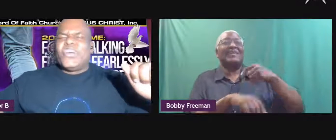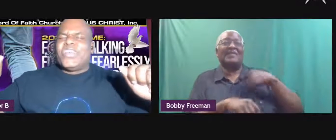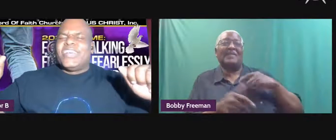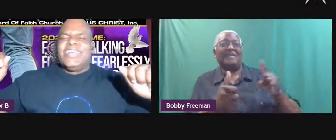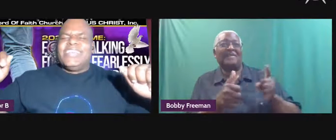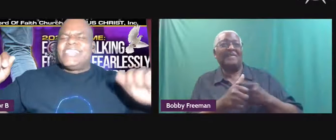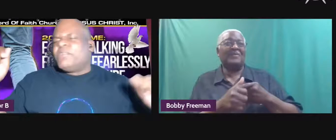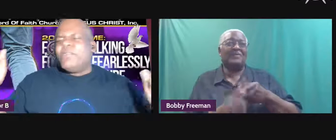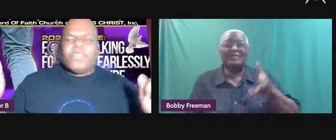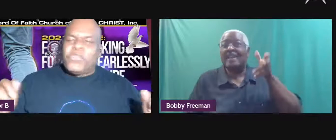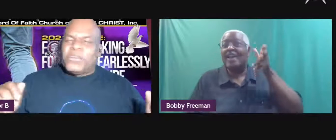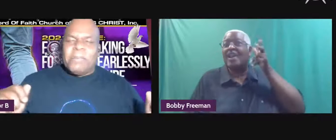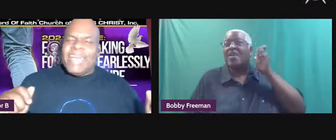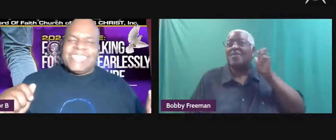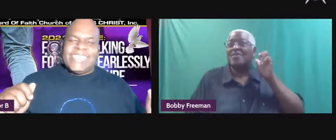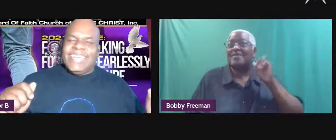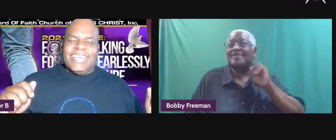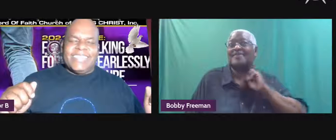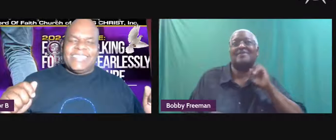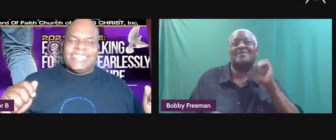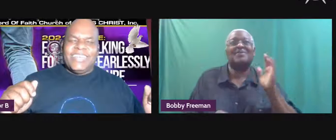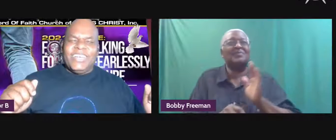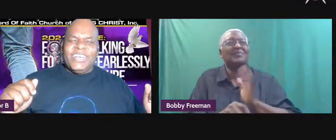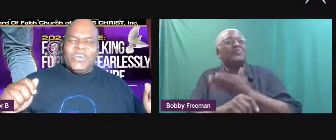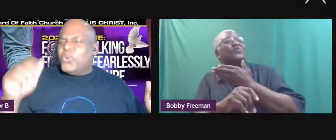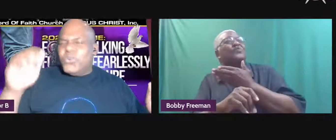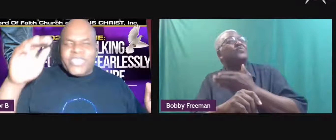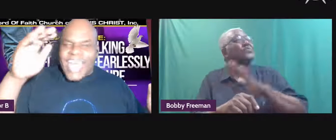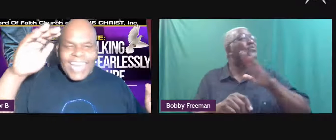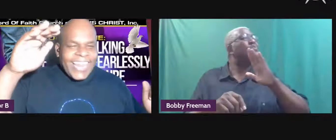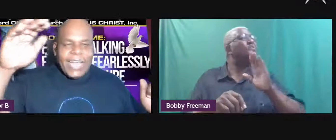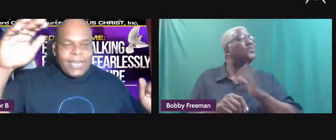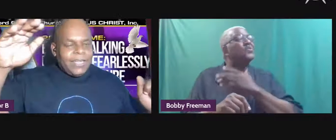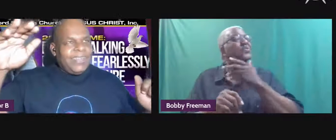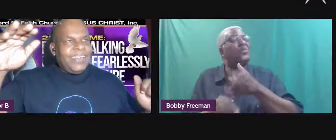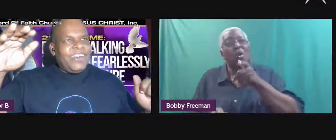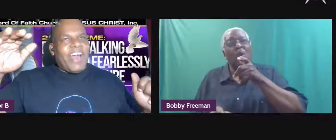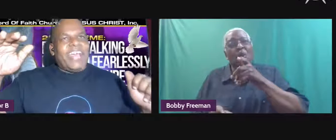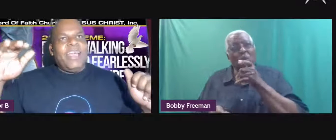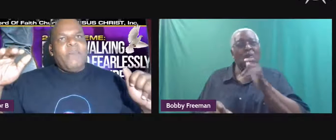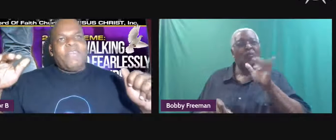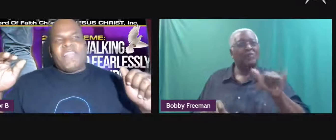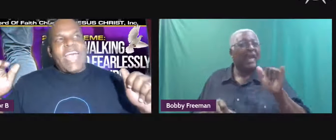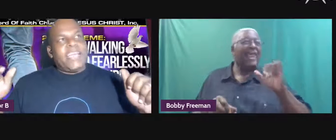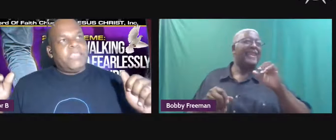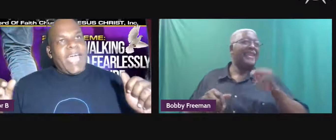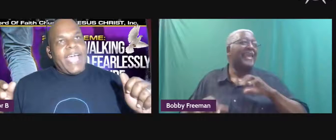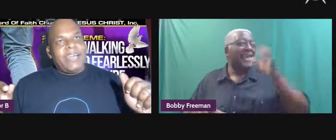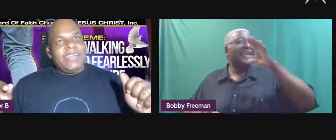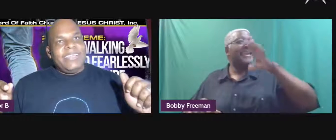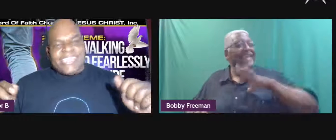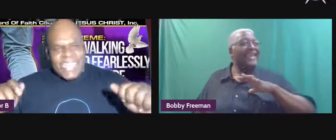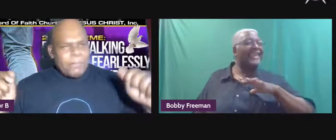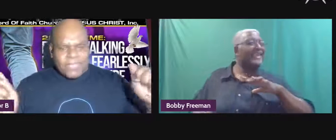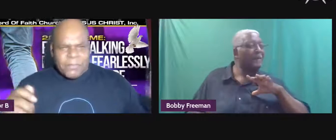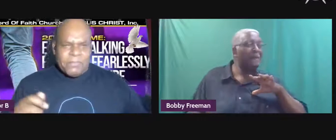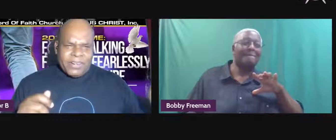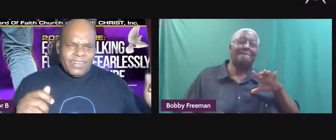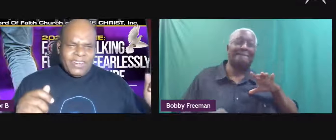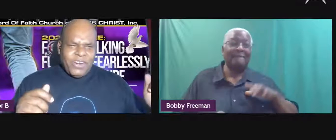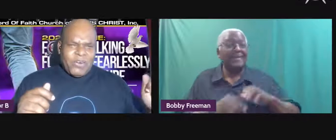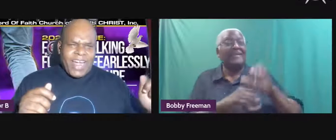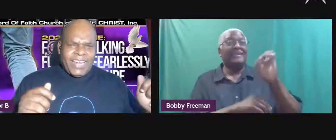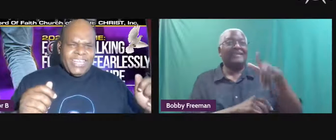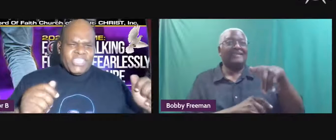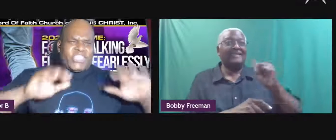first heard some of those amazing hits. Who's That Lady, right? We flashed back.